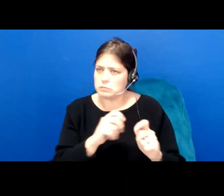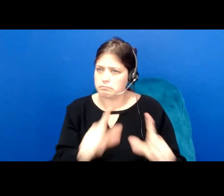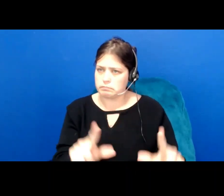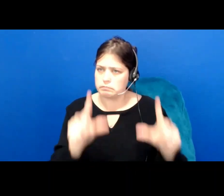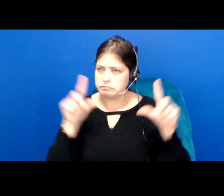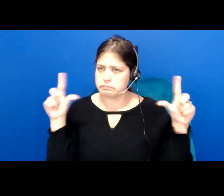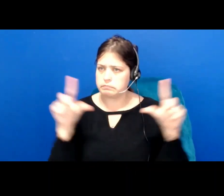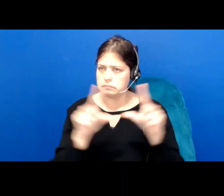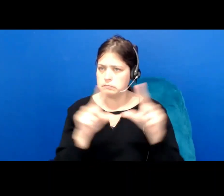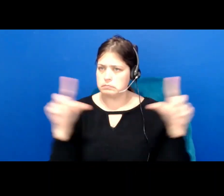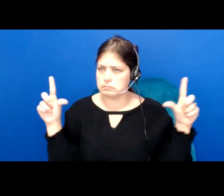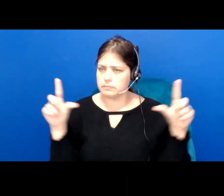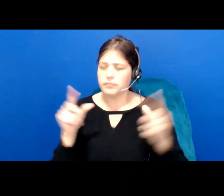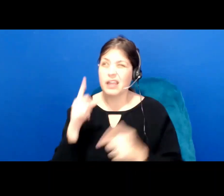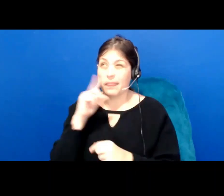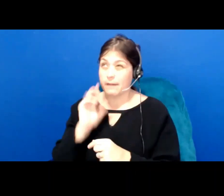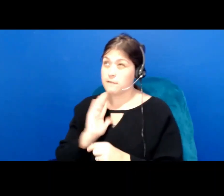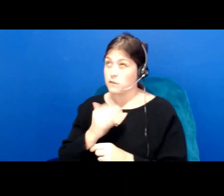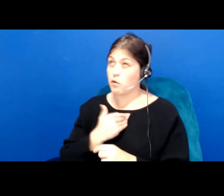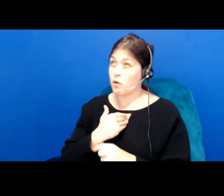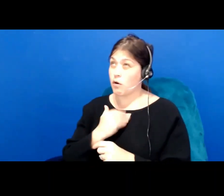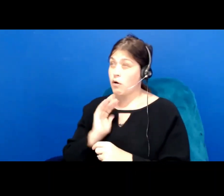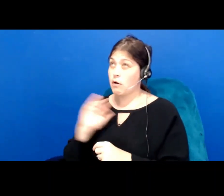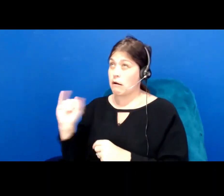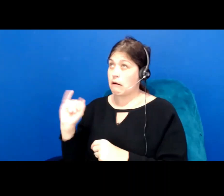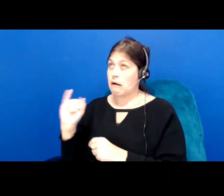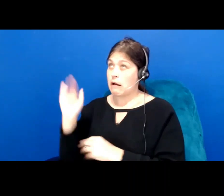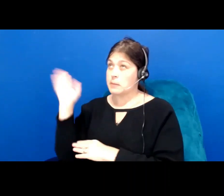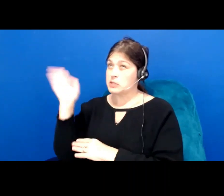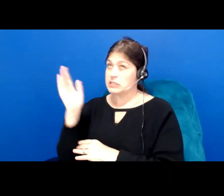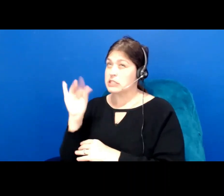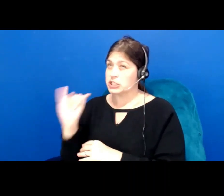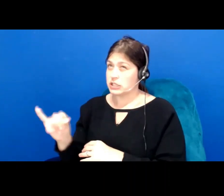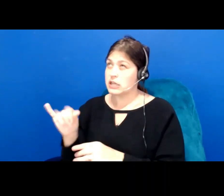it's a functionality of,